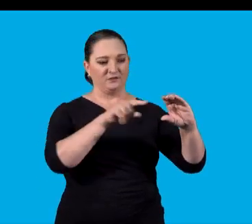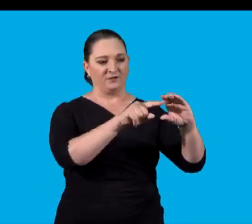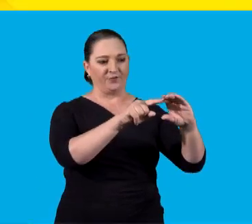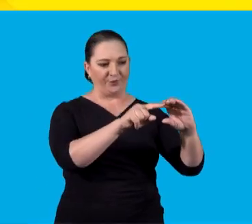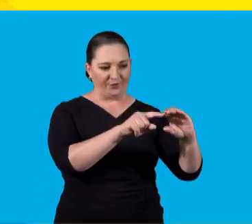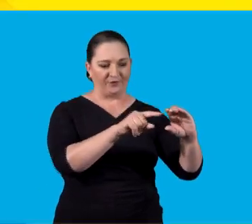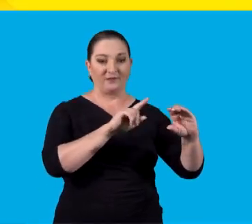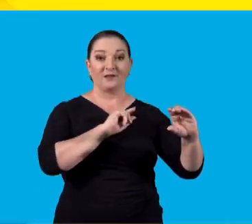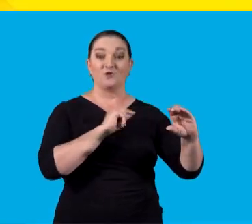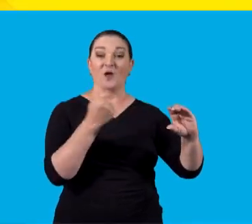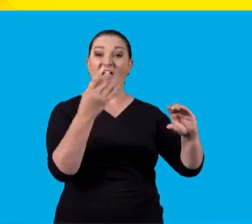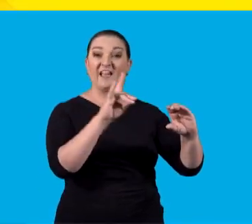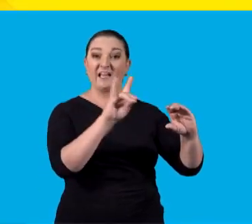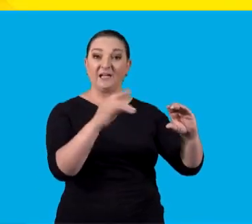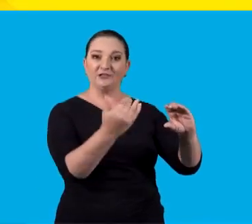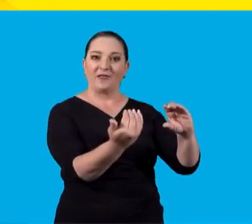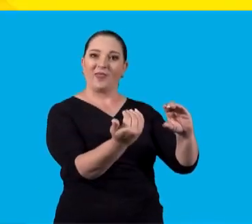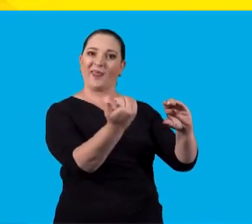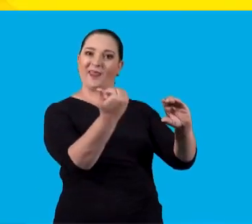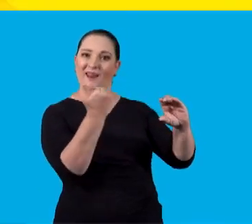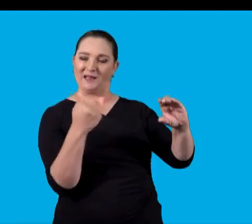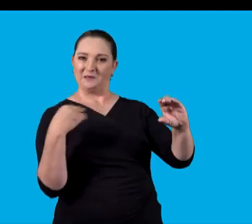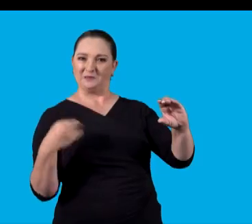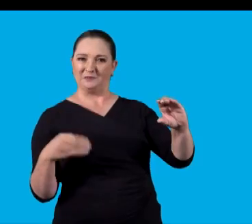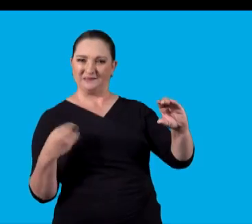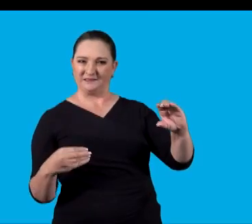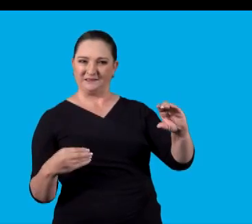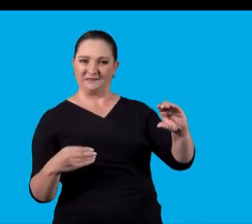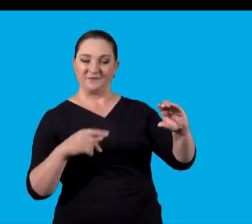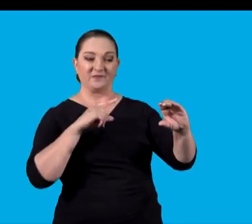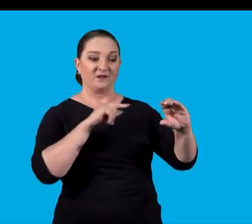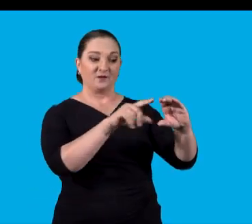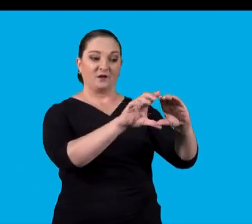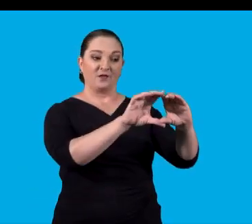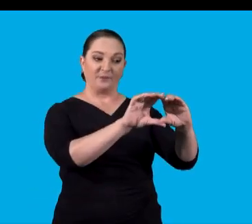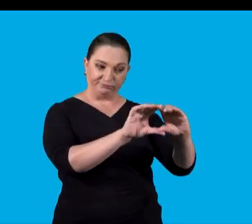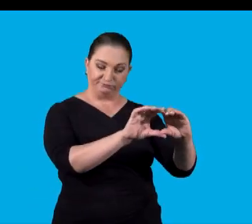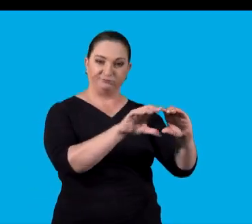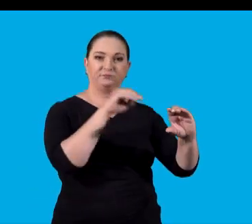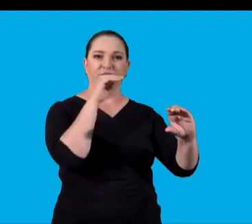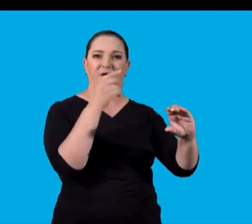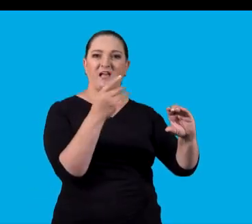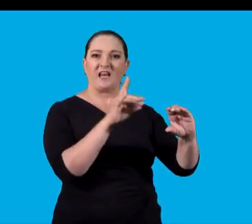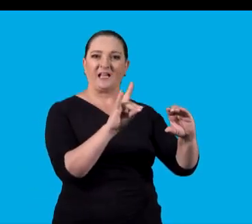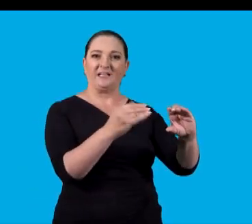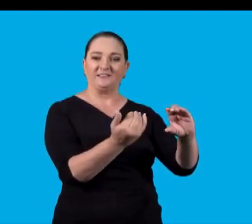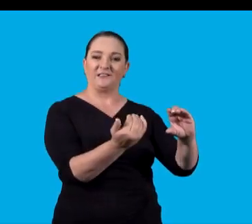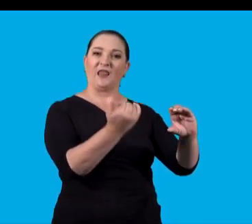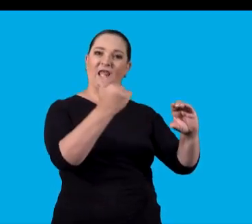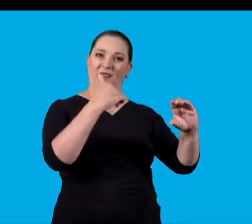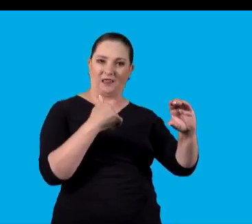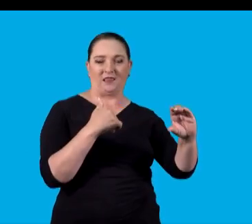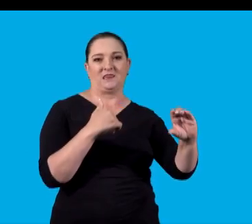cash inflow. So a decrease in investment is a cash